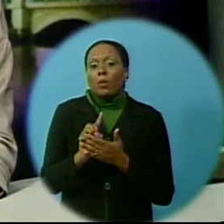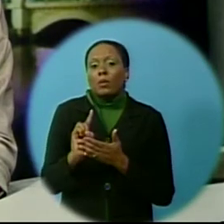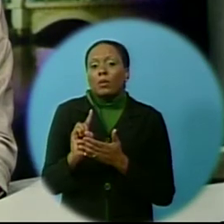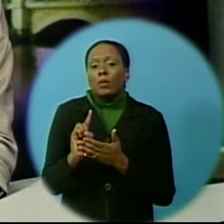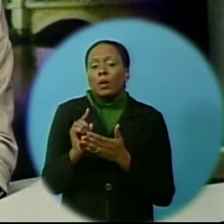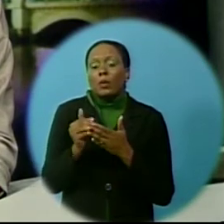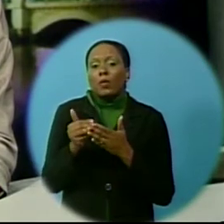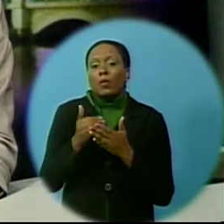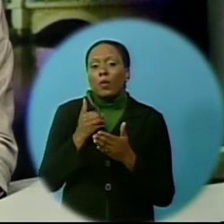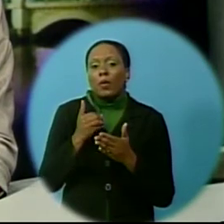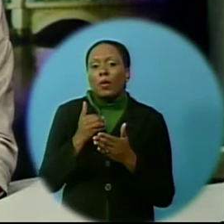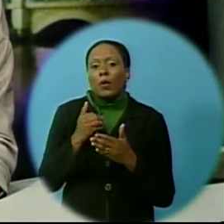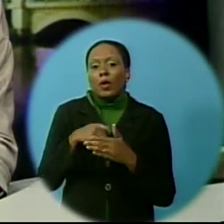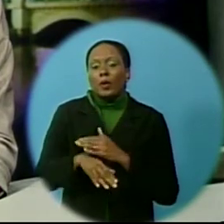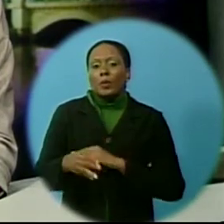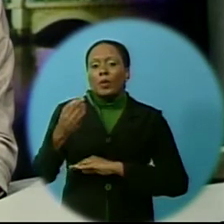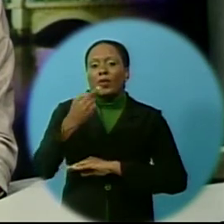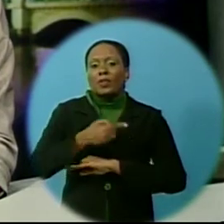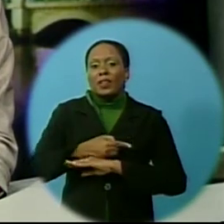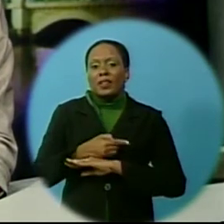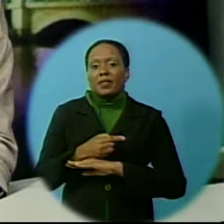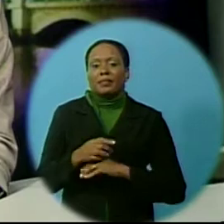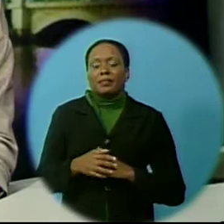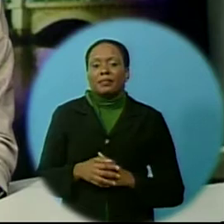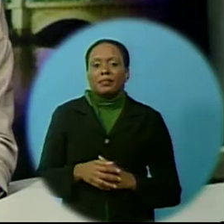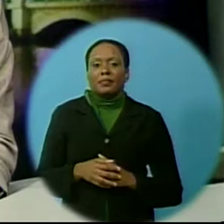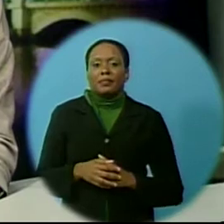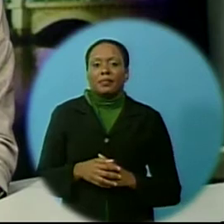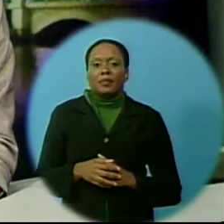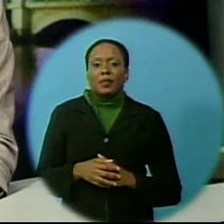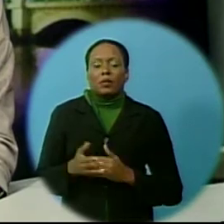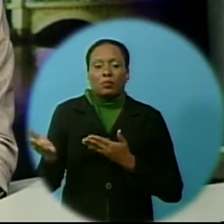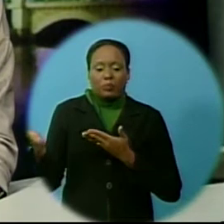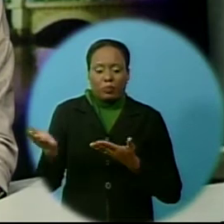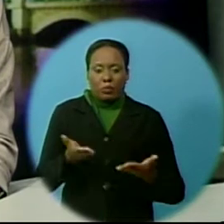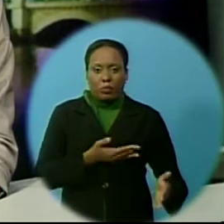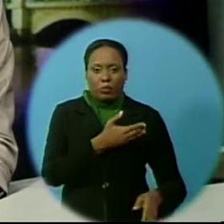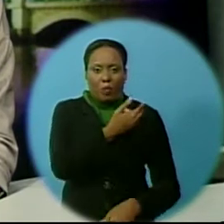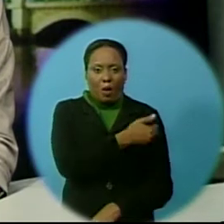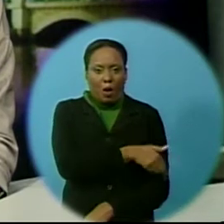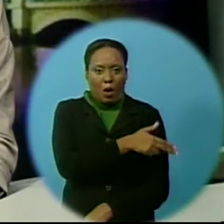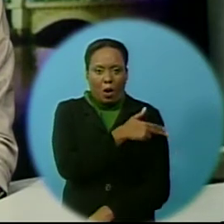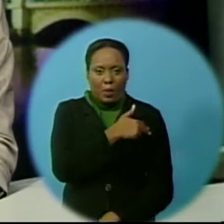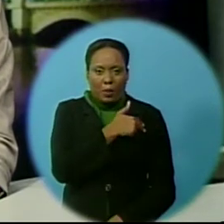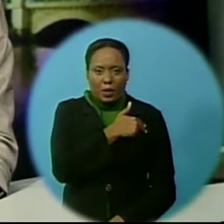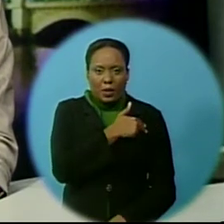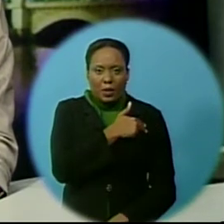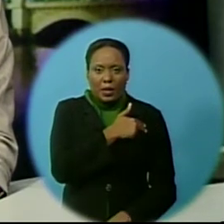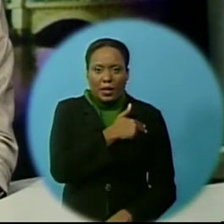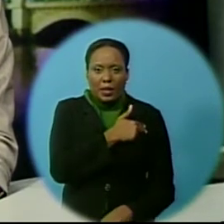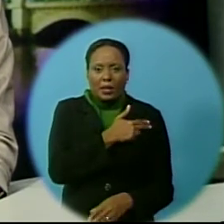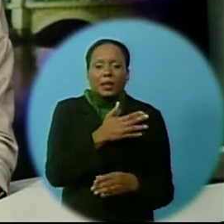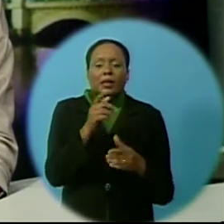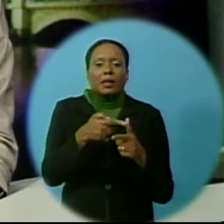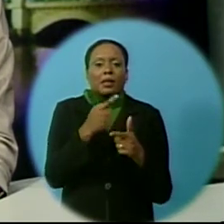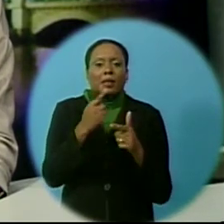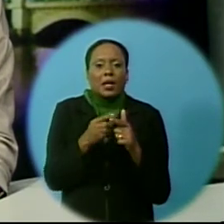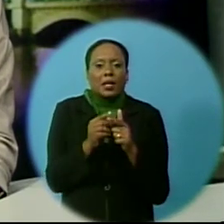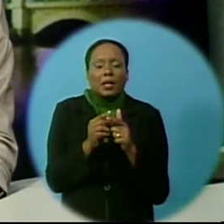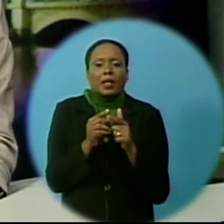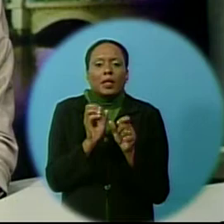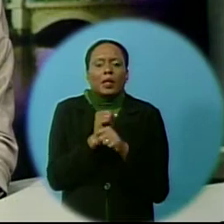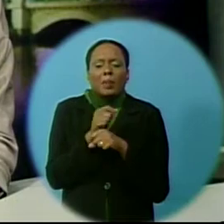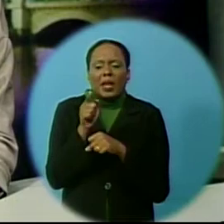Sean Abbott, a week before his 26th birthday. Hughes was carried off on a stretcher and taken to hospital, where a coma